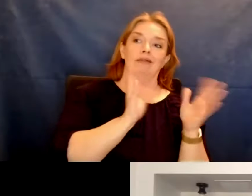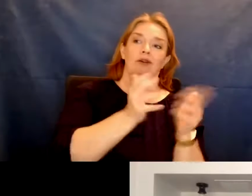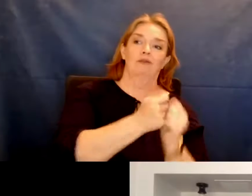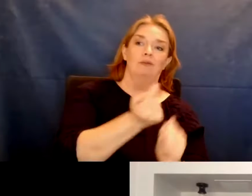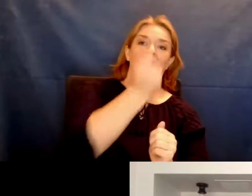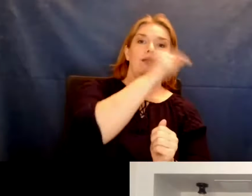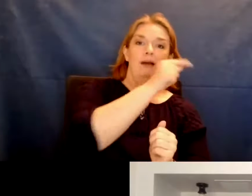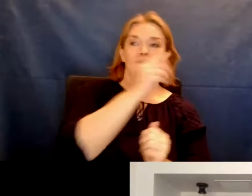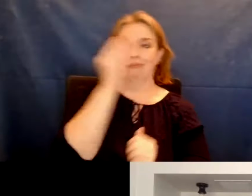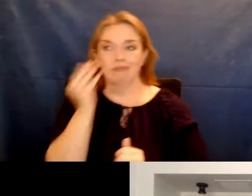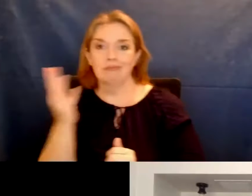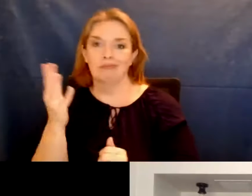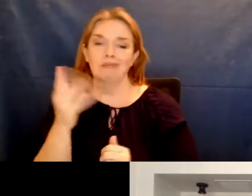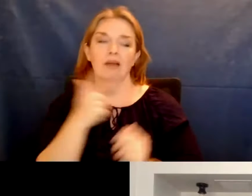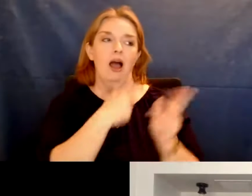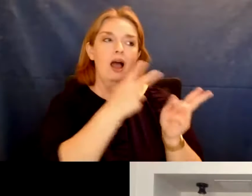of these are